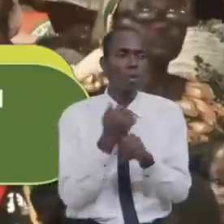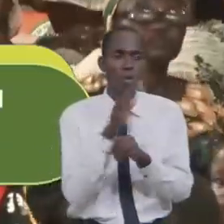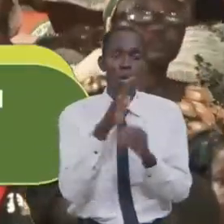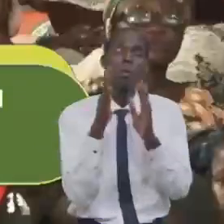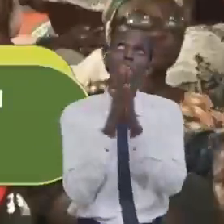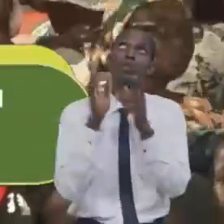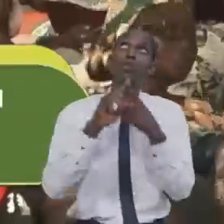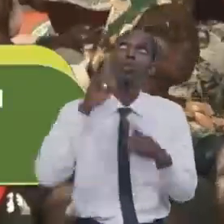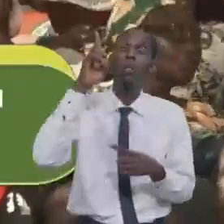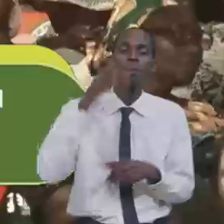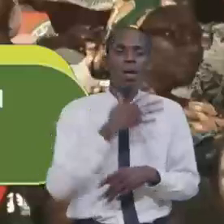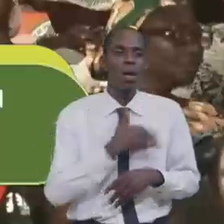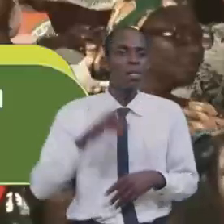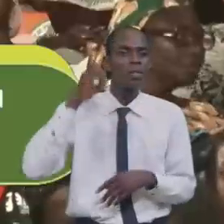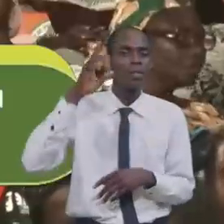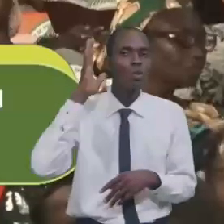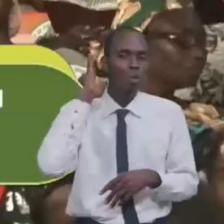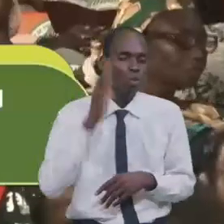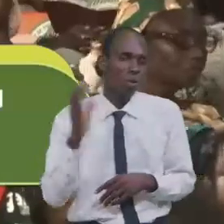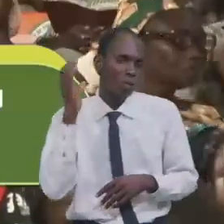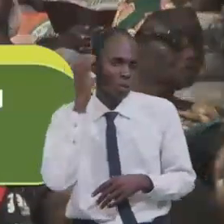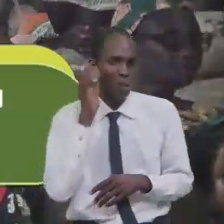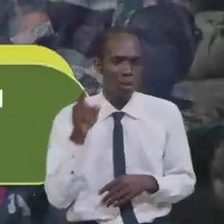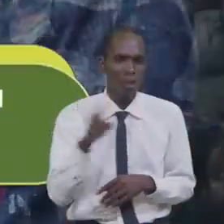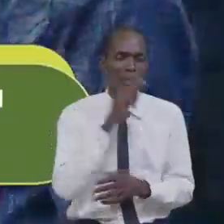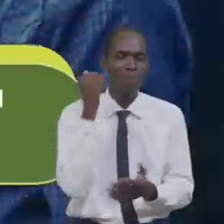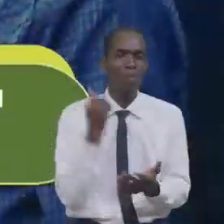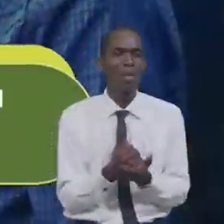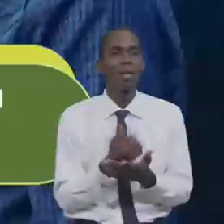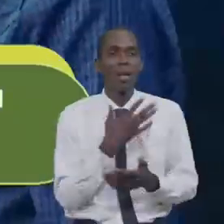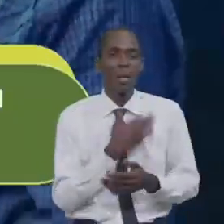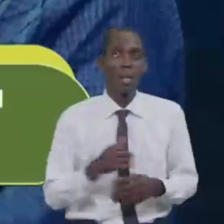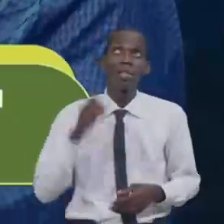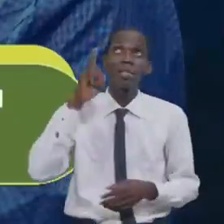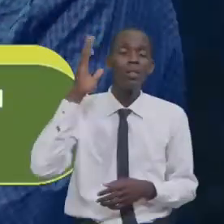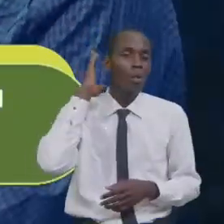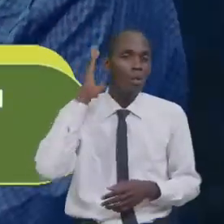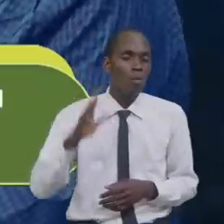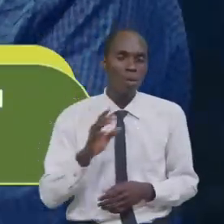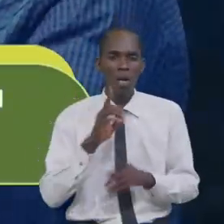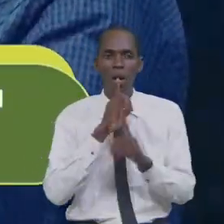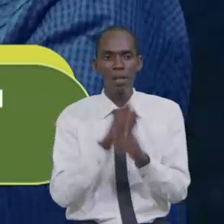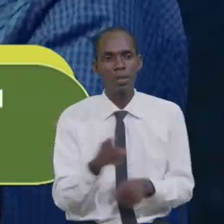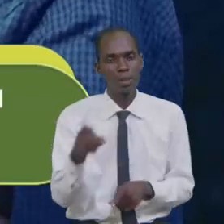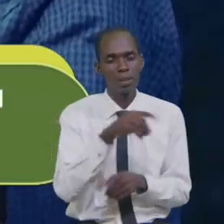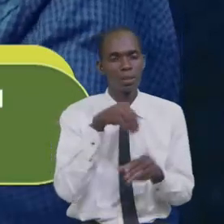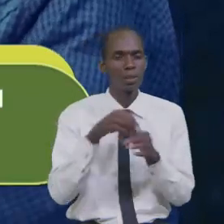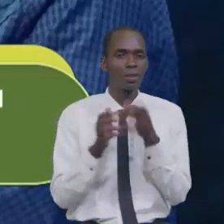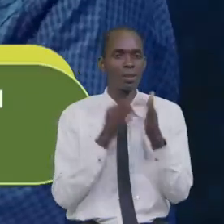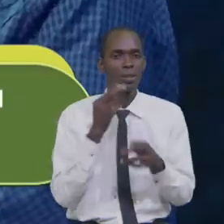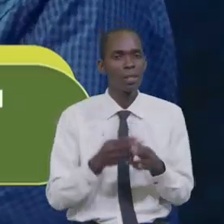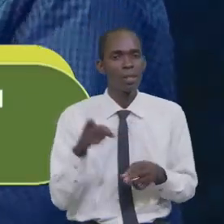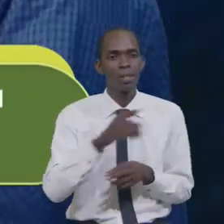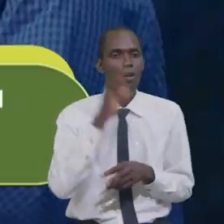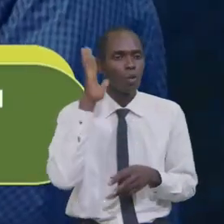him, and he shall hear thee. And he shall hear thee. And thou shalt pay